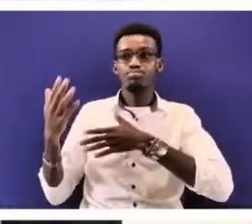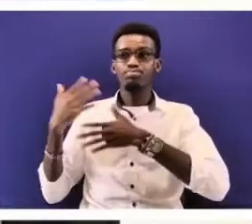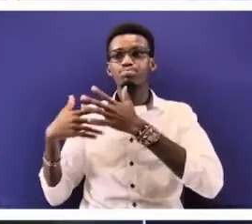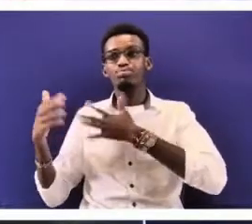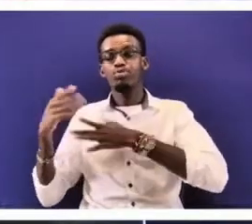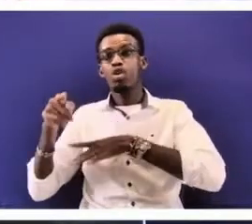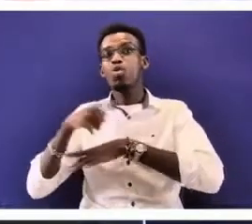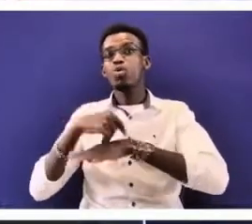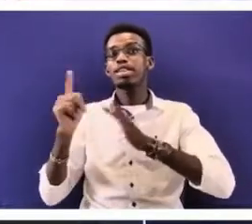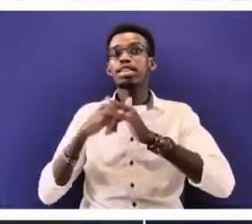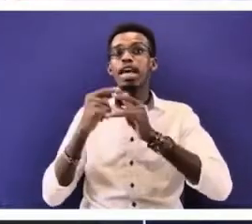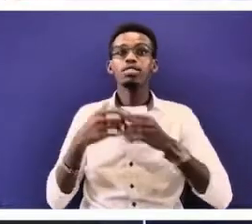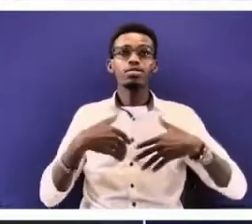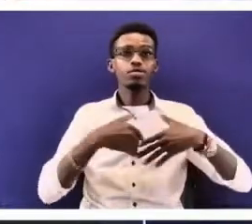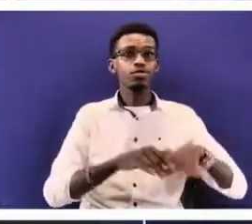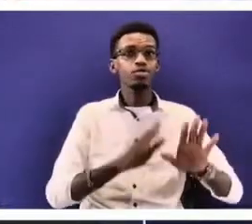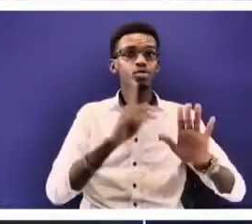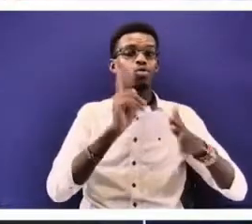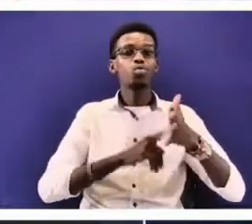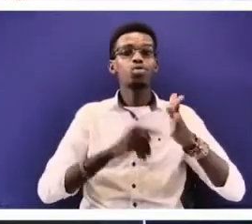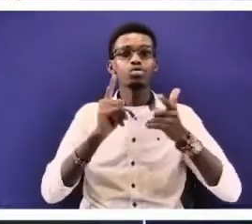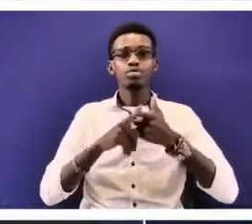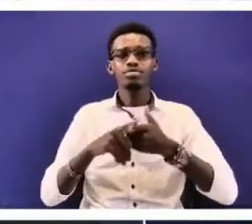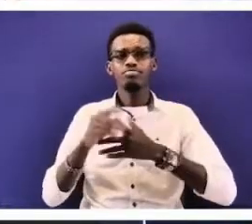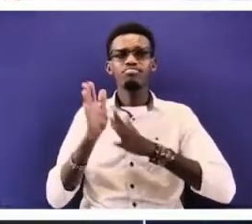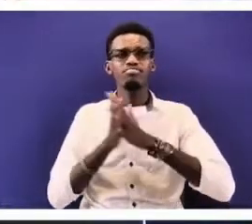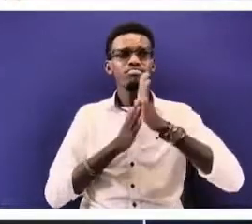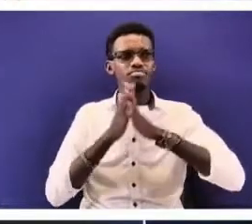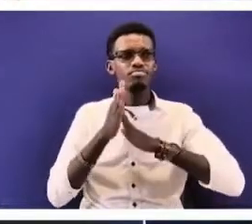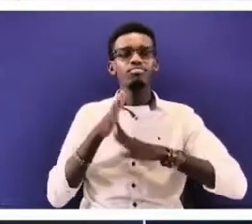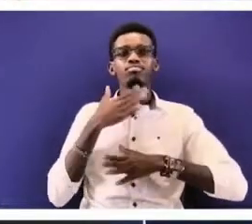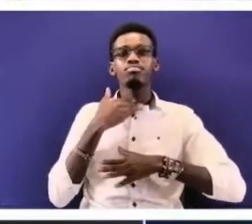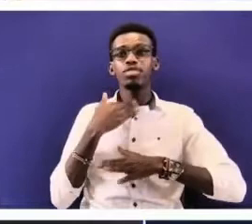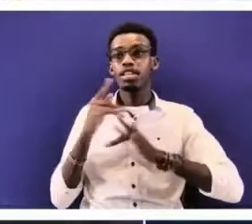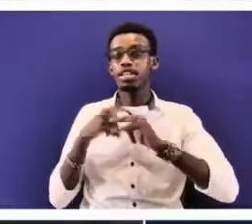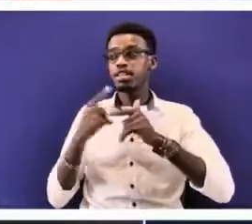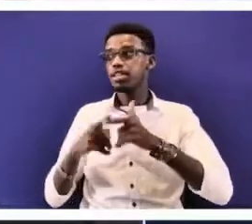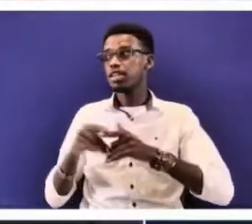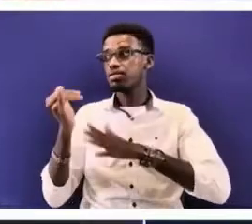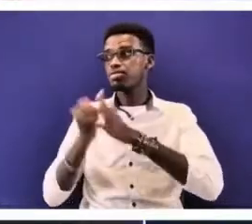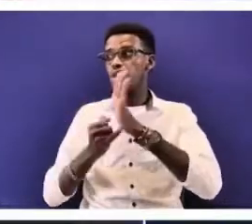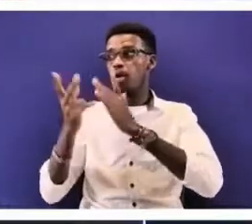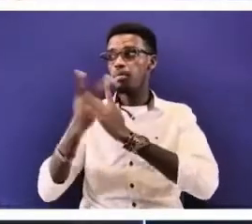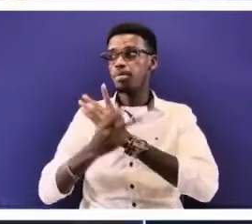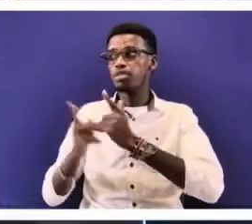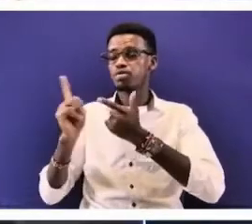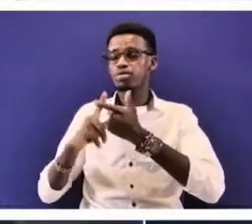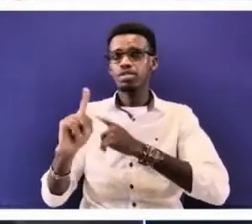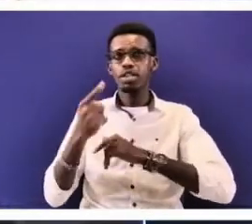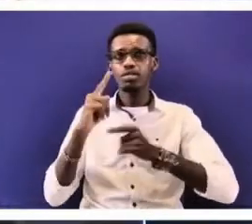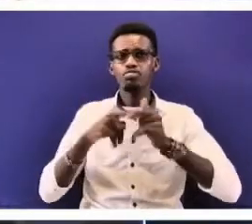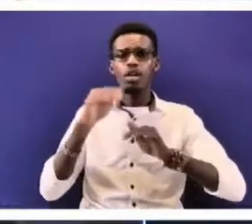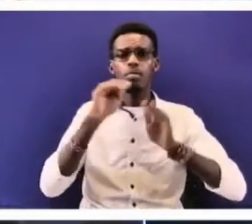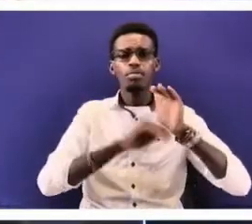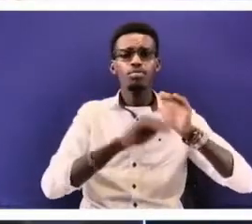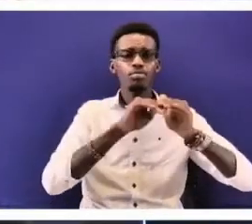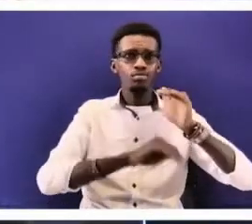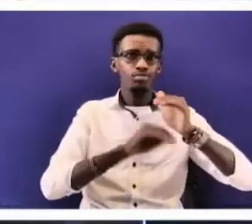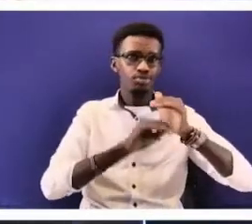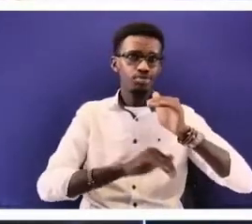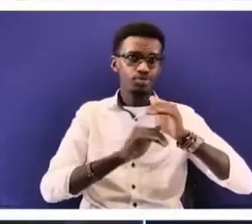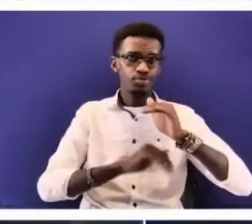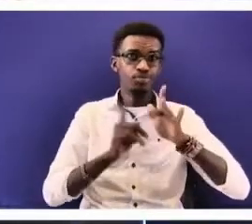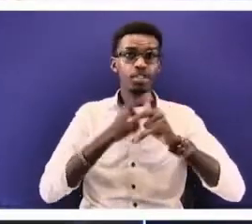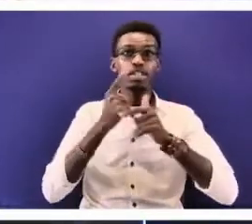we lose our enthusiasm. Your productivity begins to decrease. You're